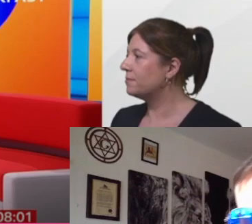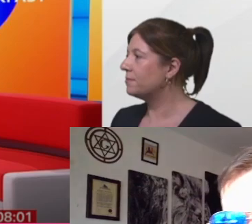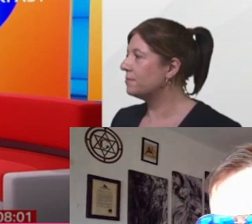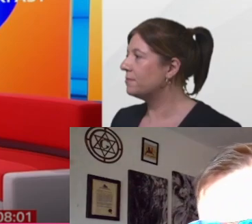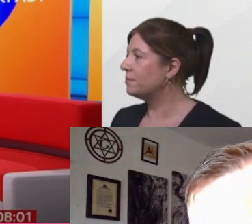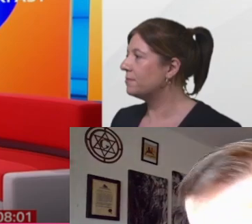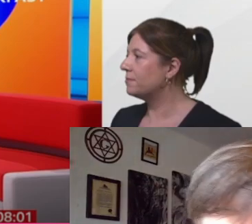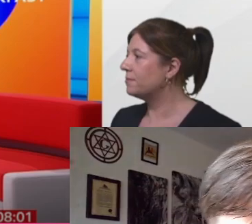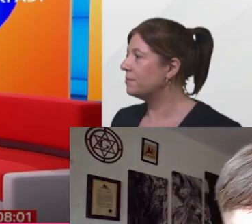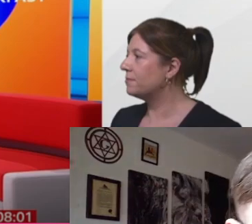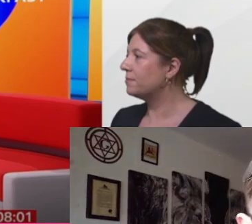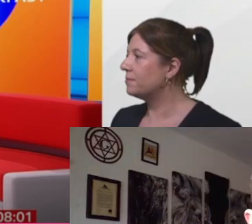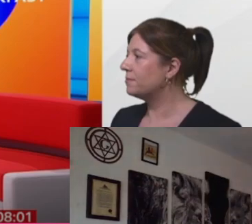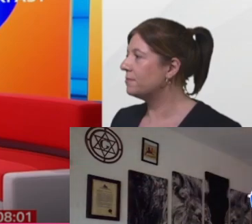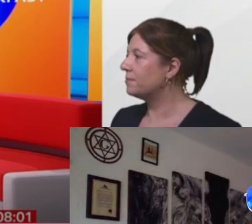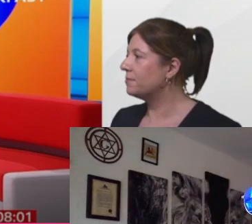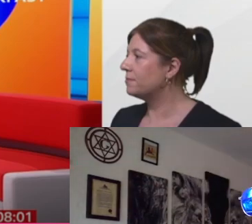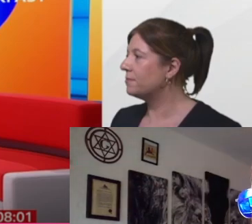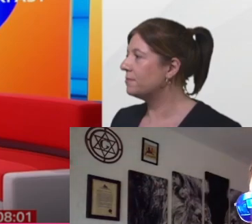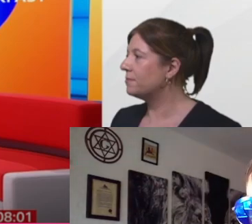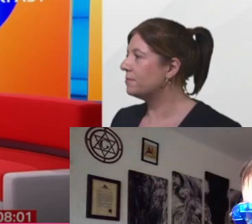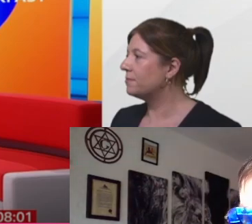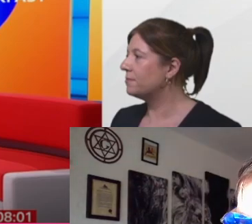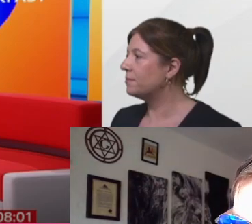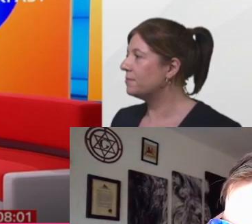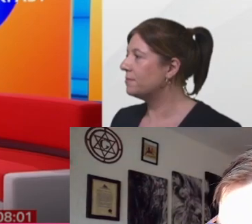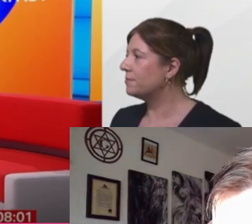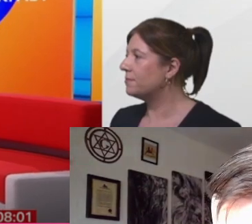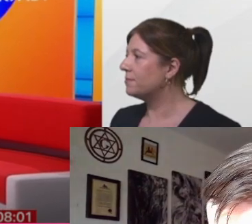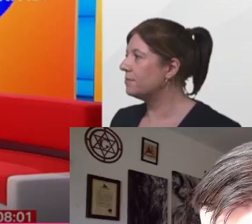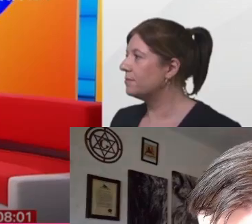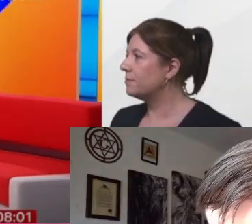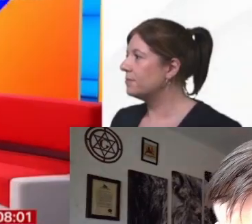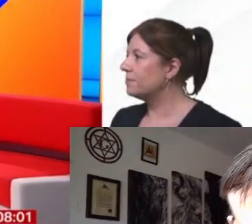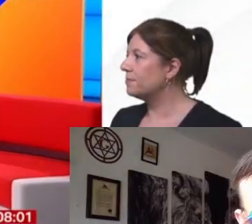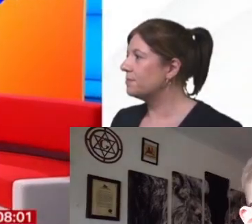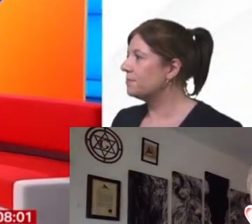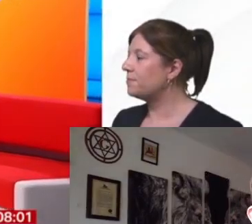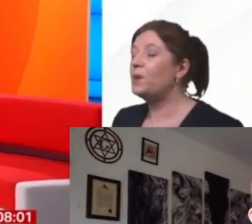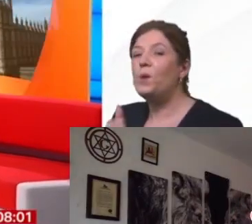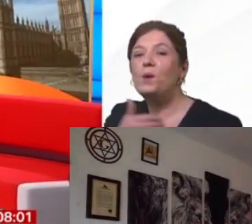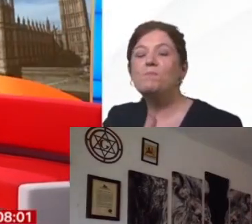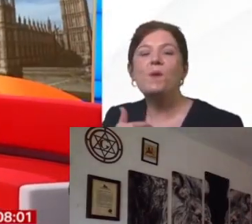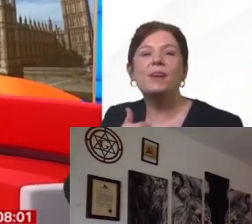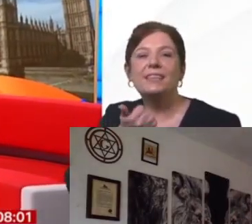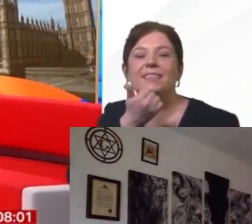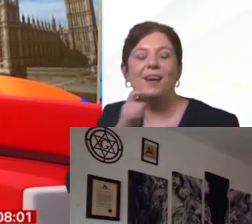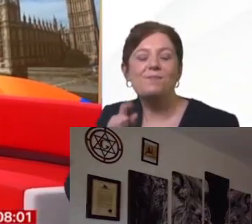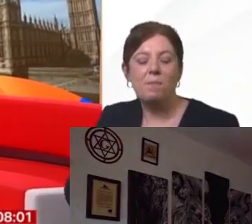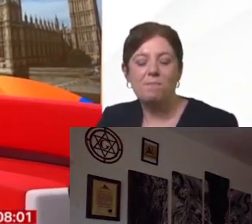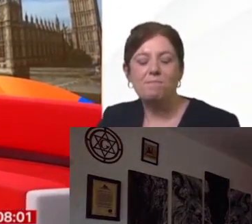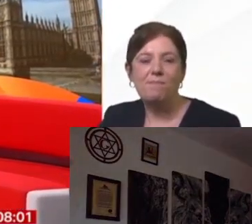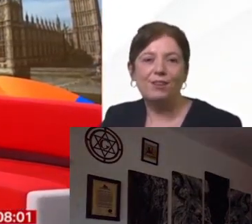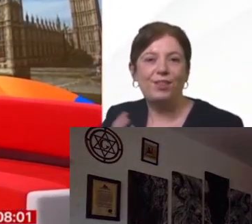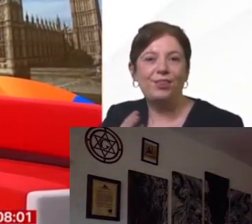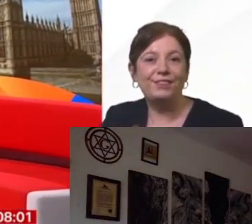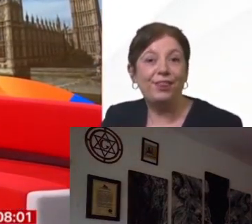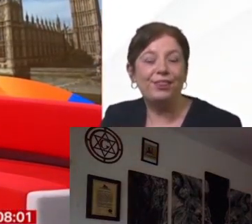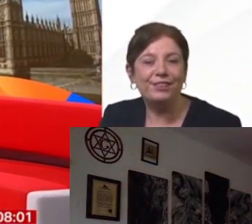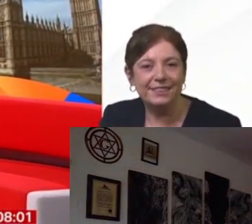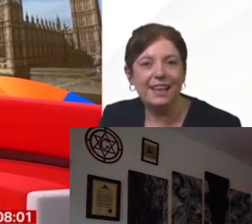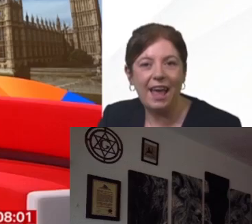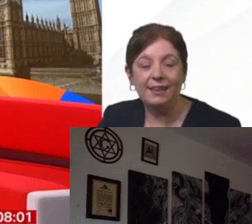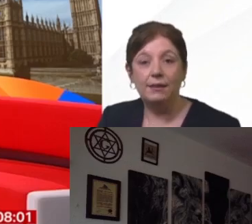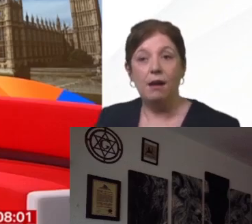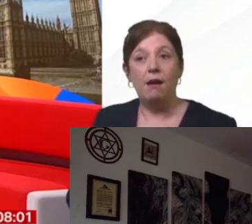Let's see how I would put these things into play. Good morning, it's Thursday the 14th of March. Our main story today, the government is setting